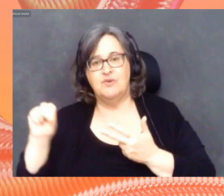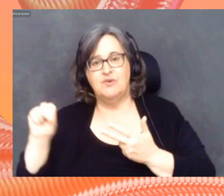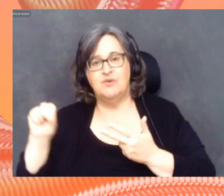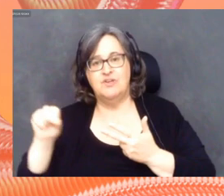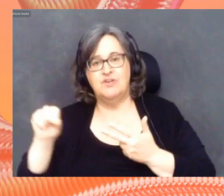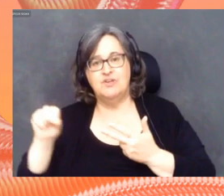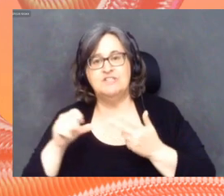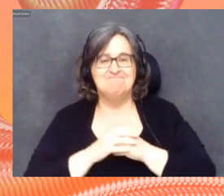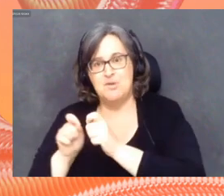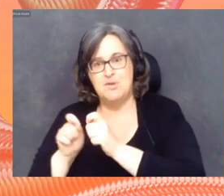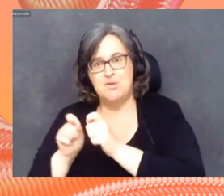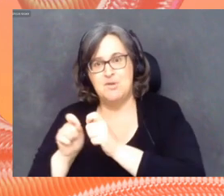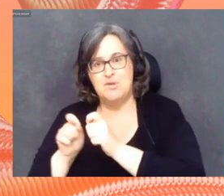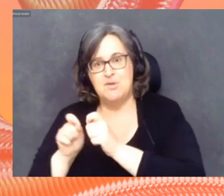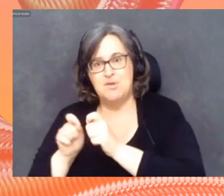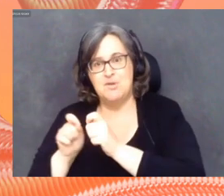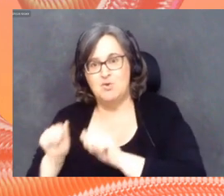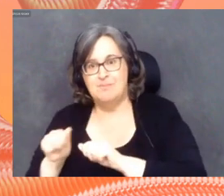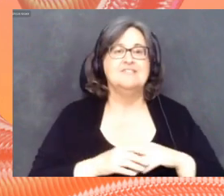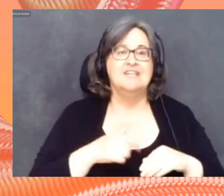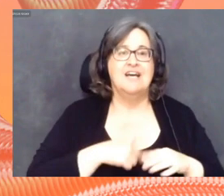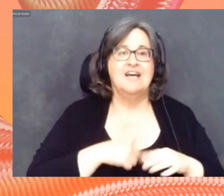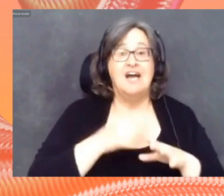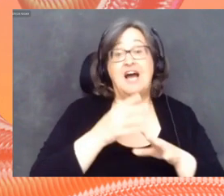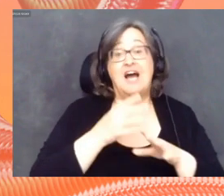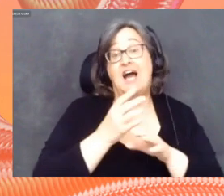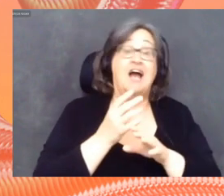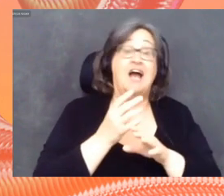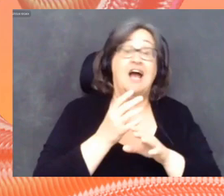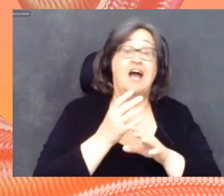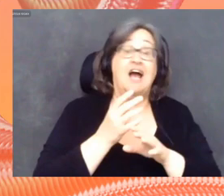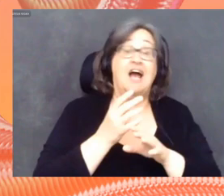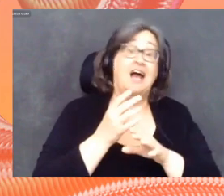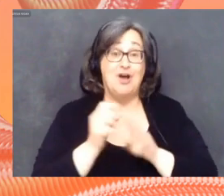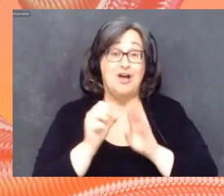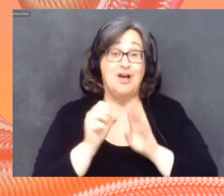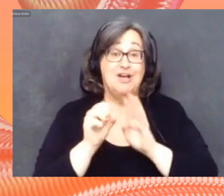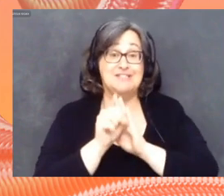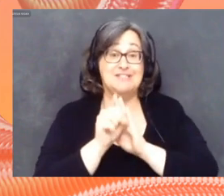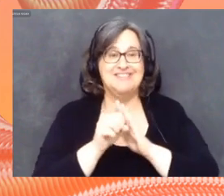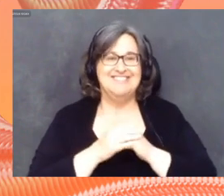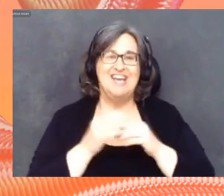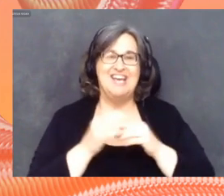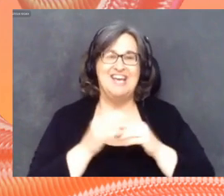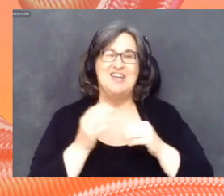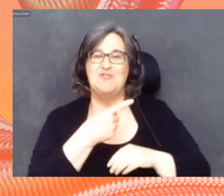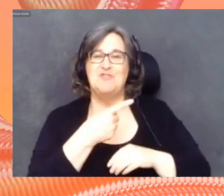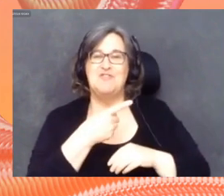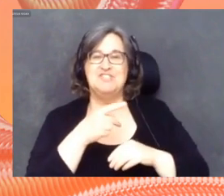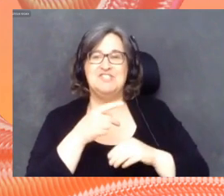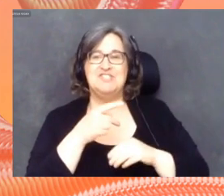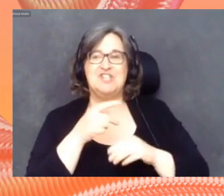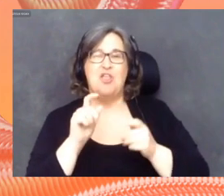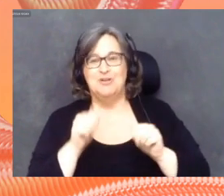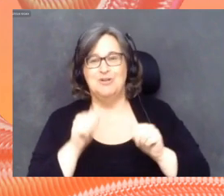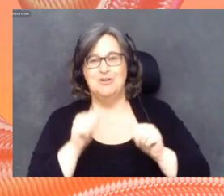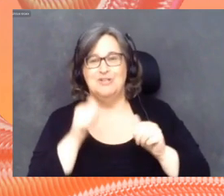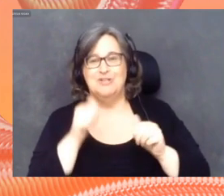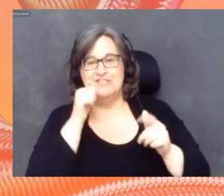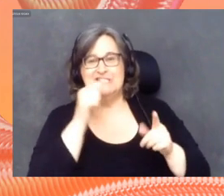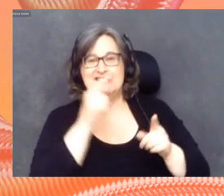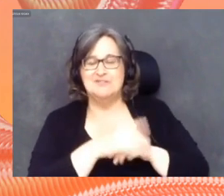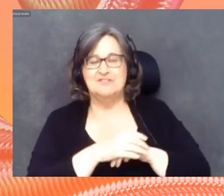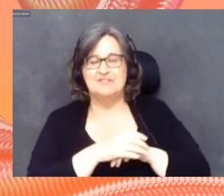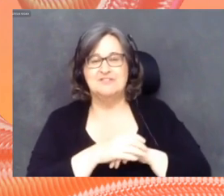Okay, well, I guess I got the right sign for my lifestyle then. We have the mutable system. But our tail is because our